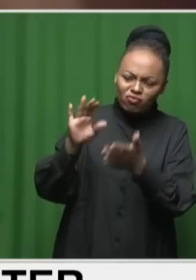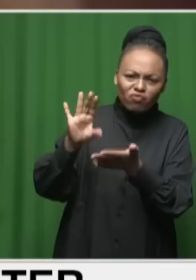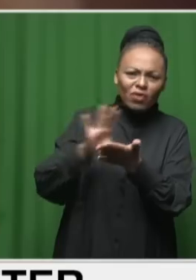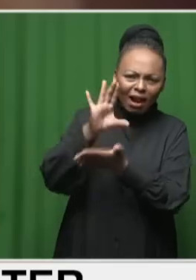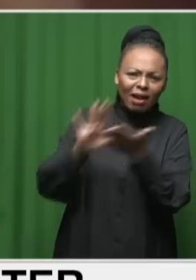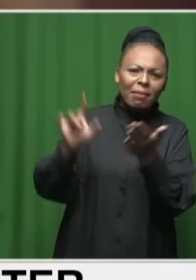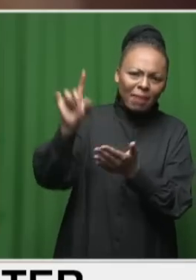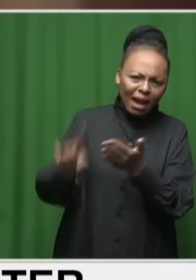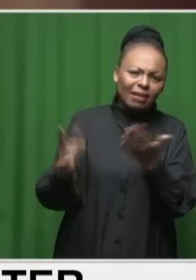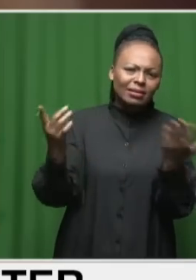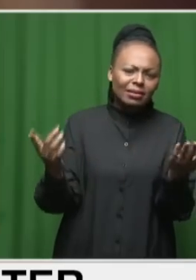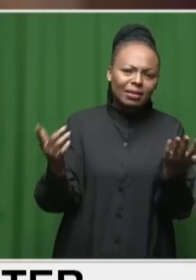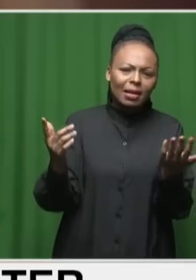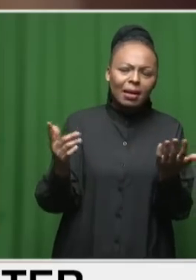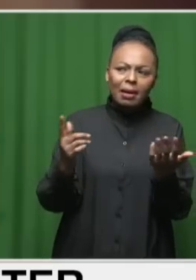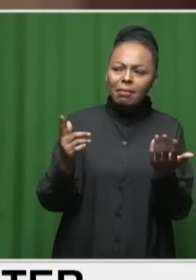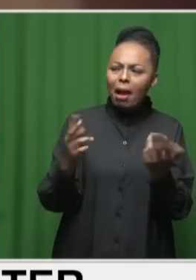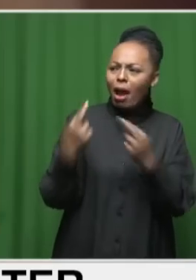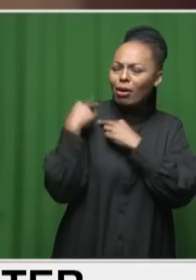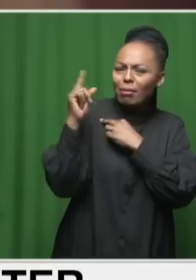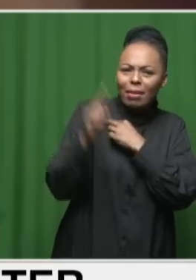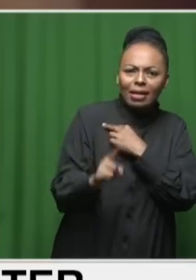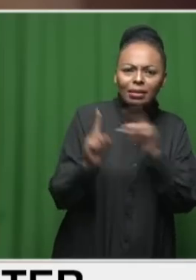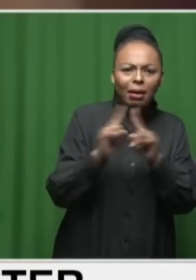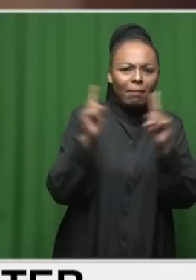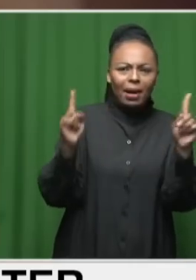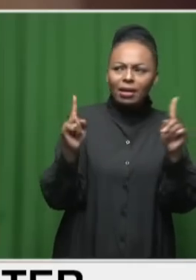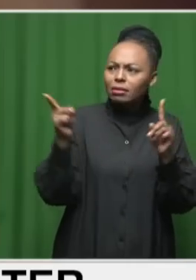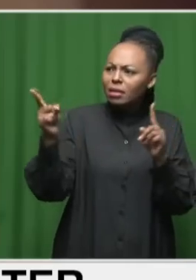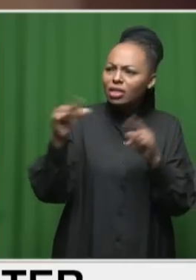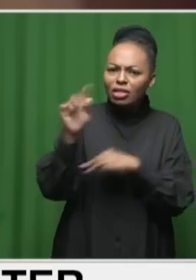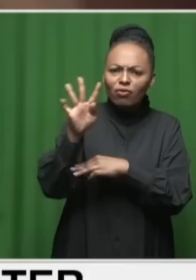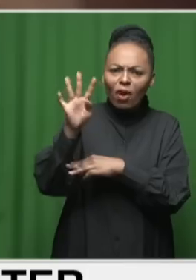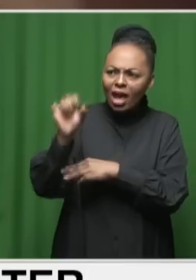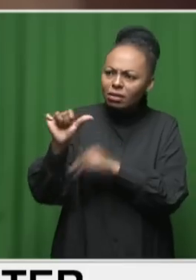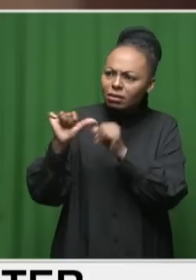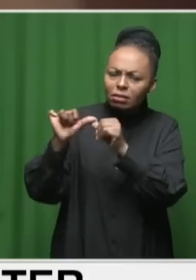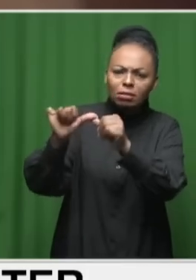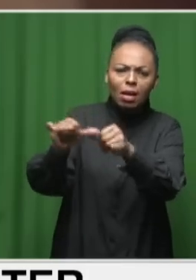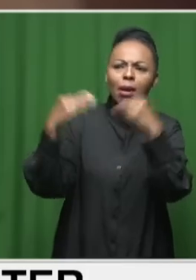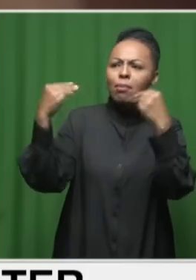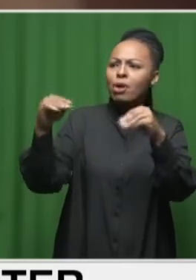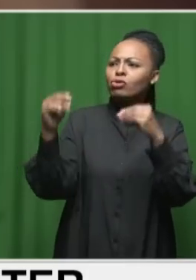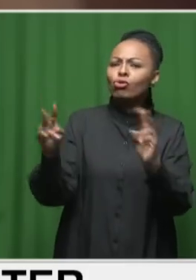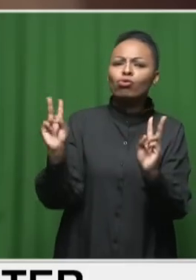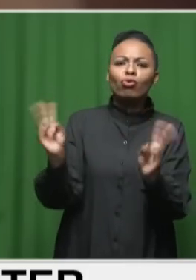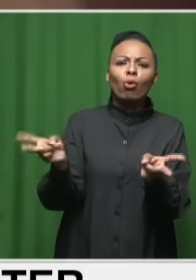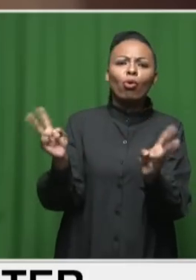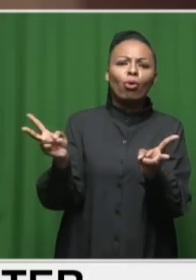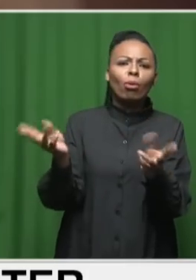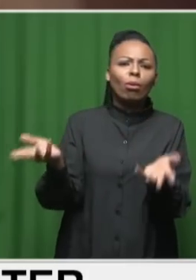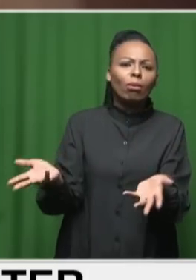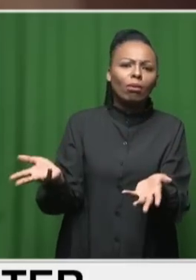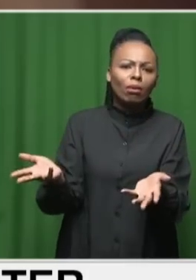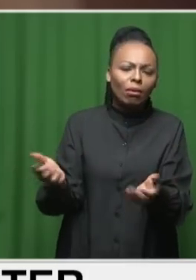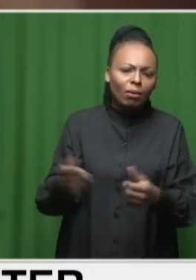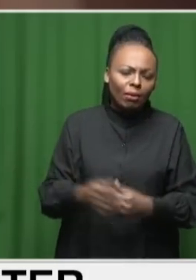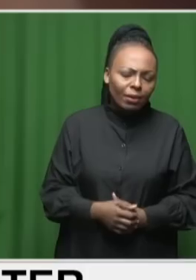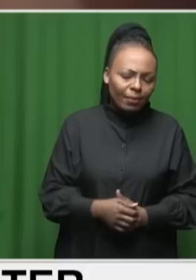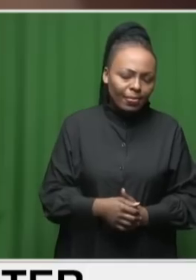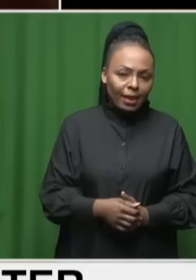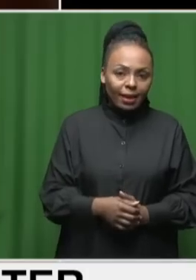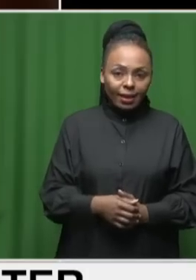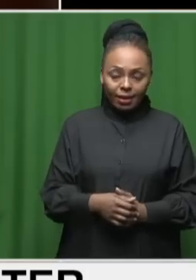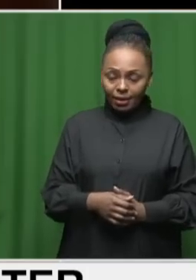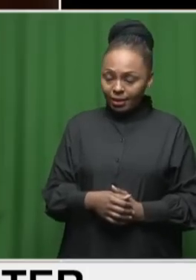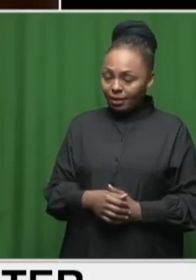some accountability, and yet they just keep going. It's business as usual. And, if you